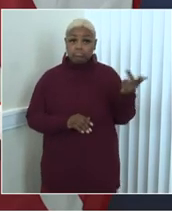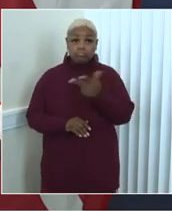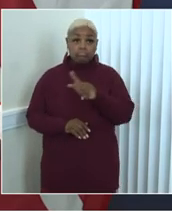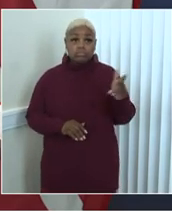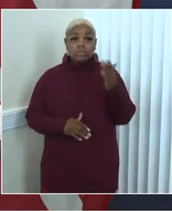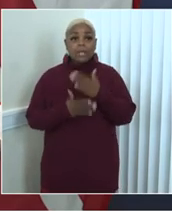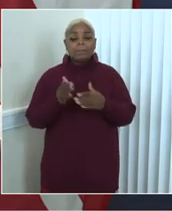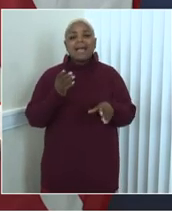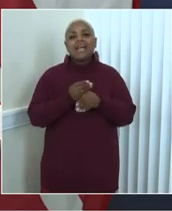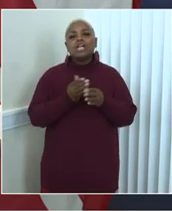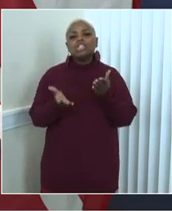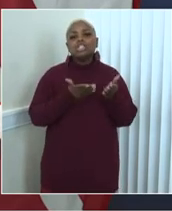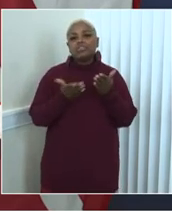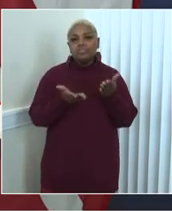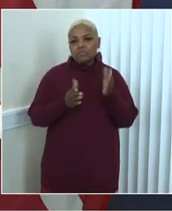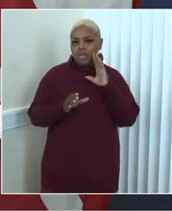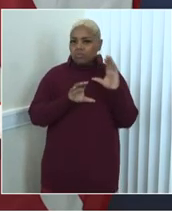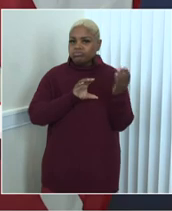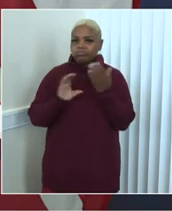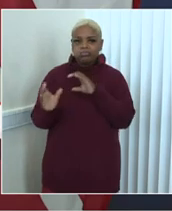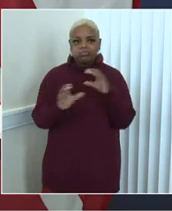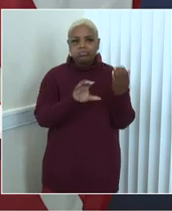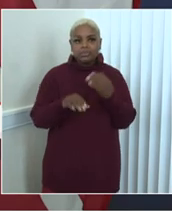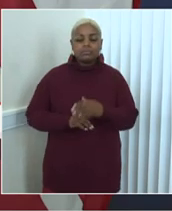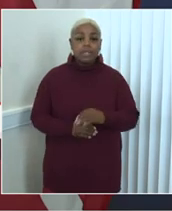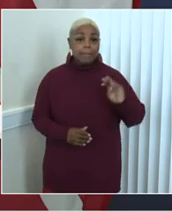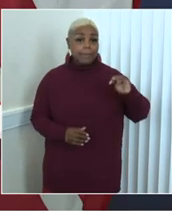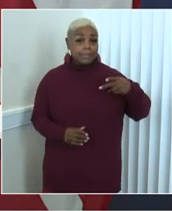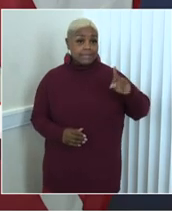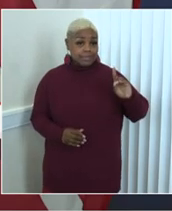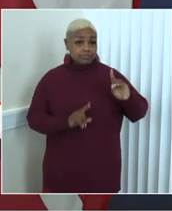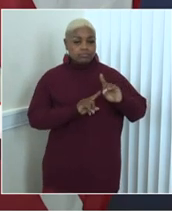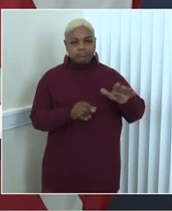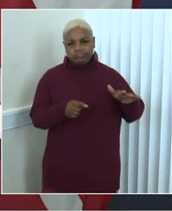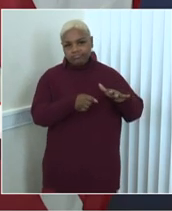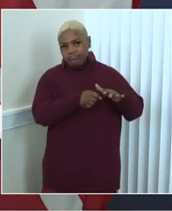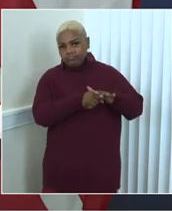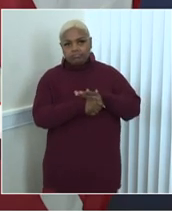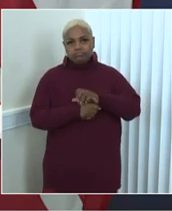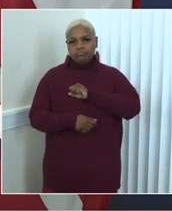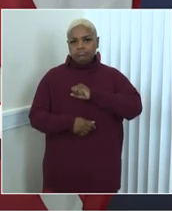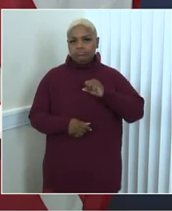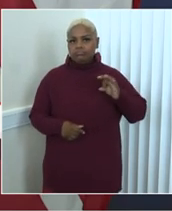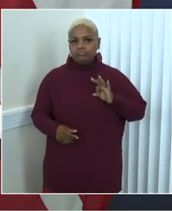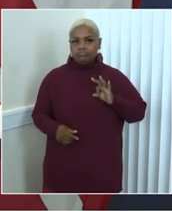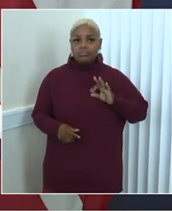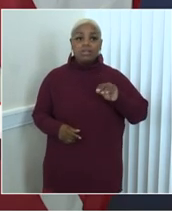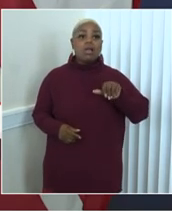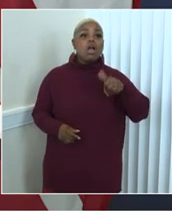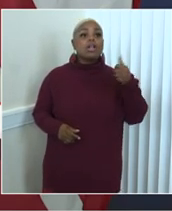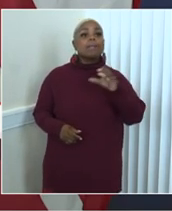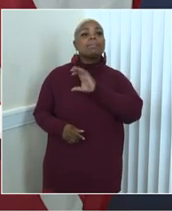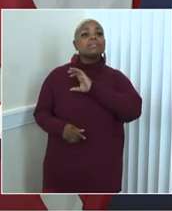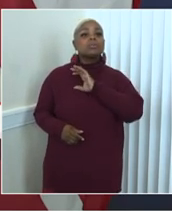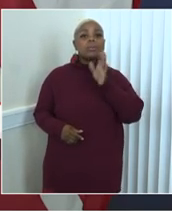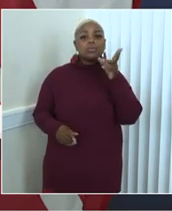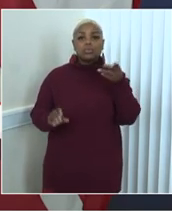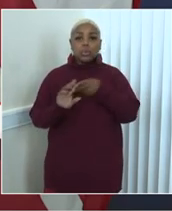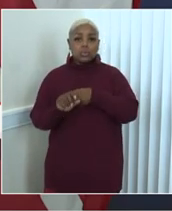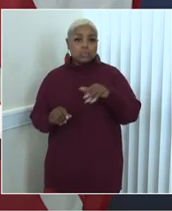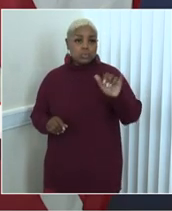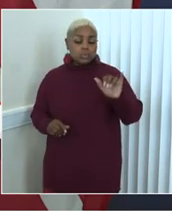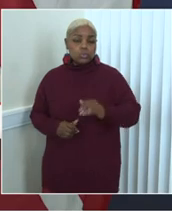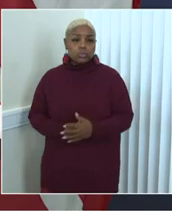MTPD is fully staffed and will be patrolling stations. They are joined by police agencies from across the region and country to